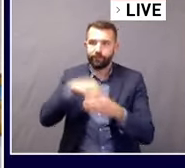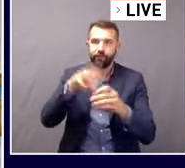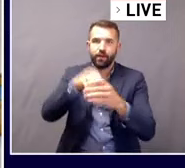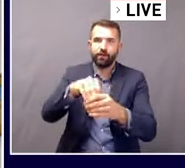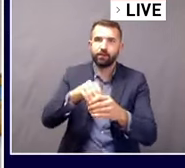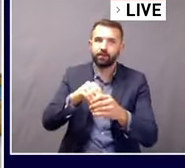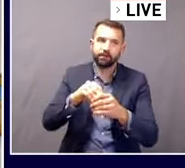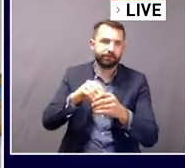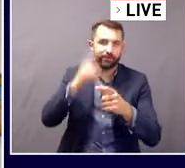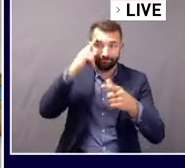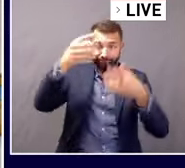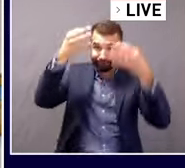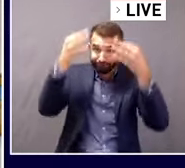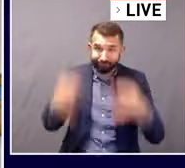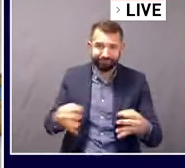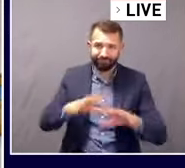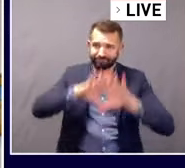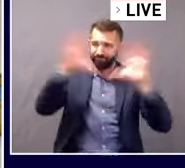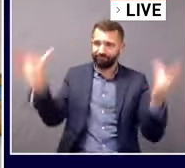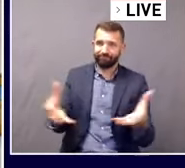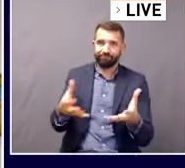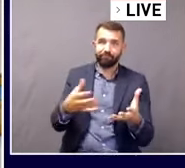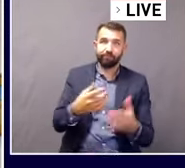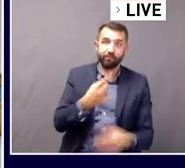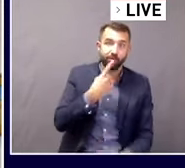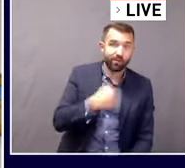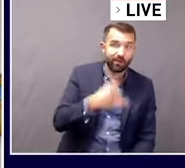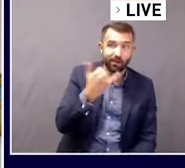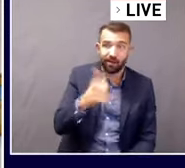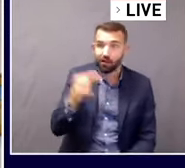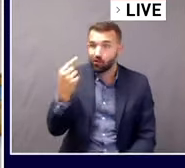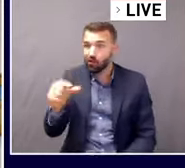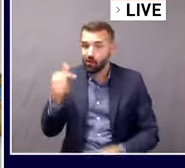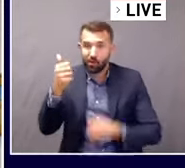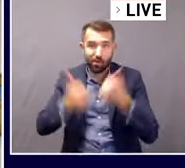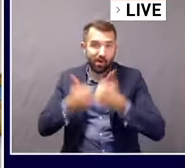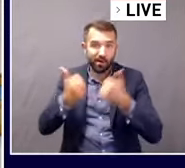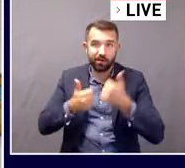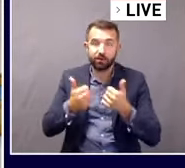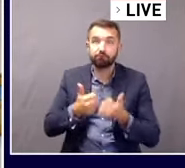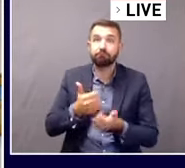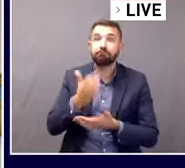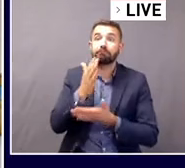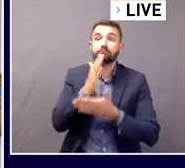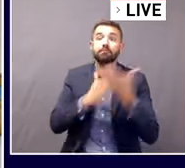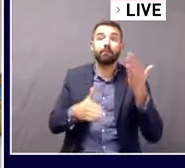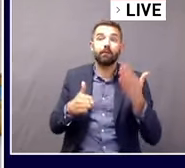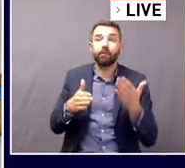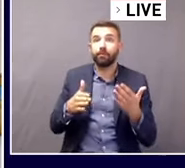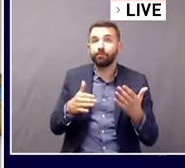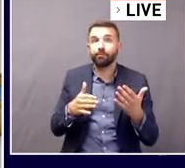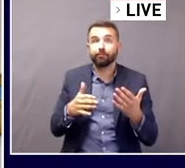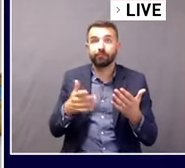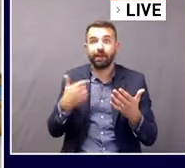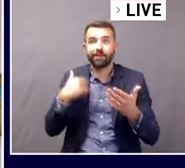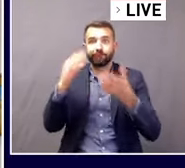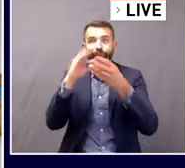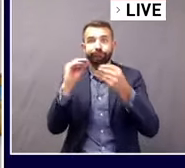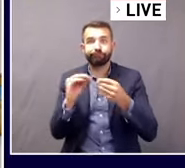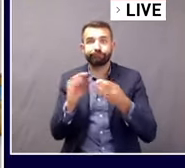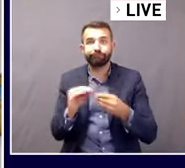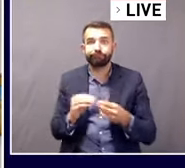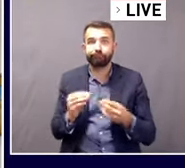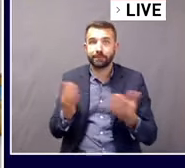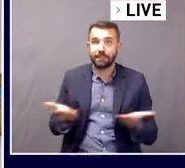determinations about school colors. Some of those parameters are things that I talk about during these meetings, such as the positivity rate